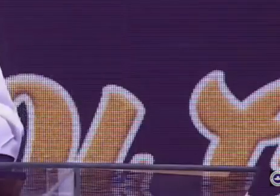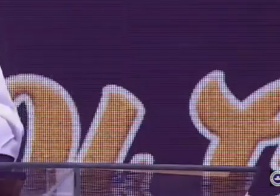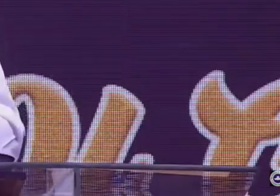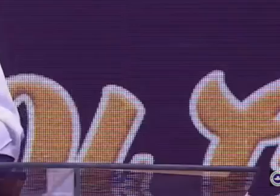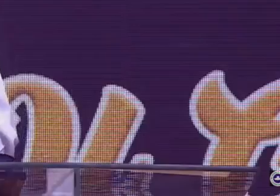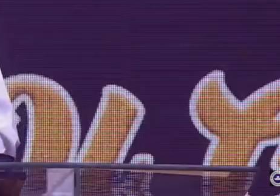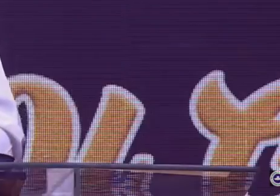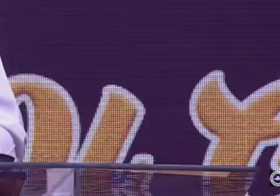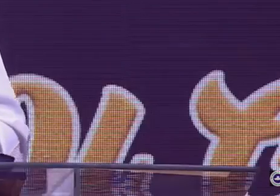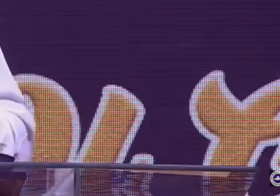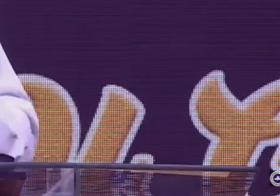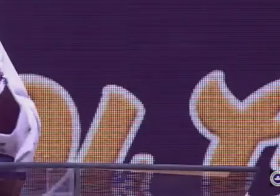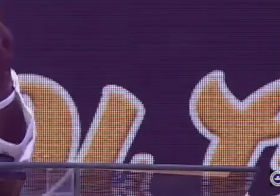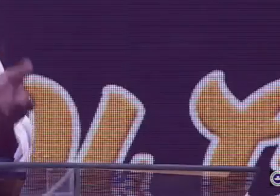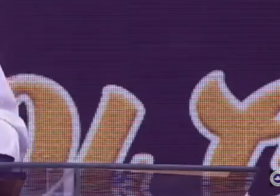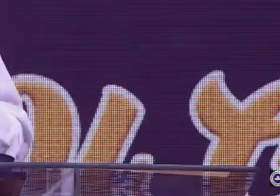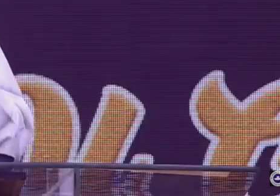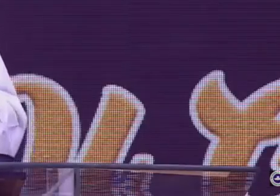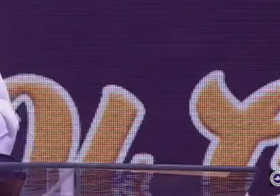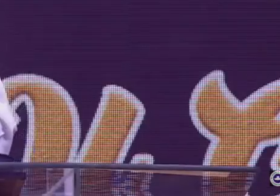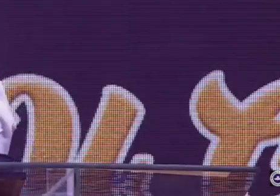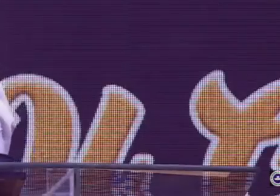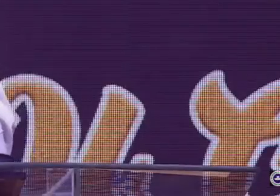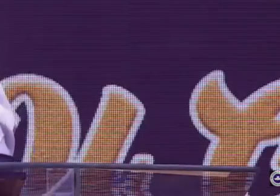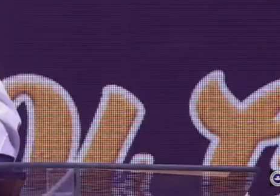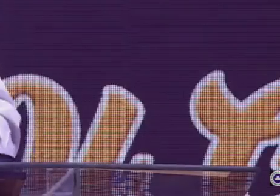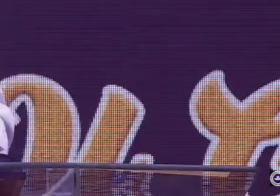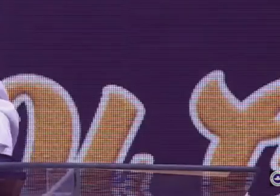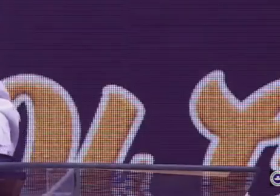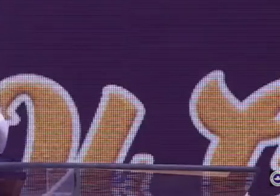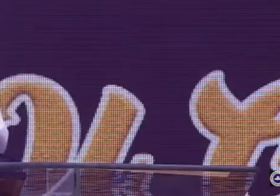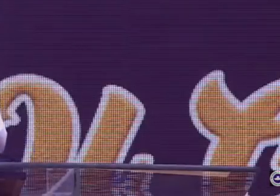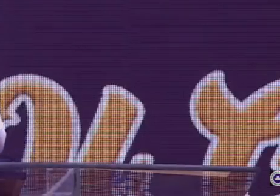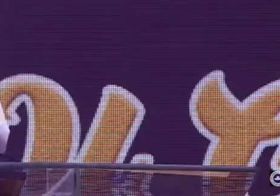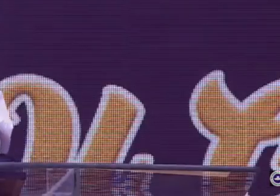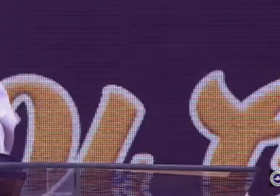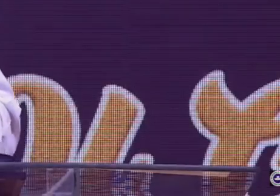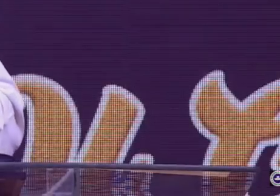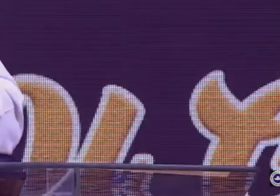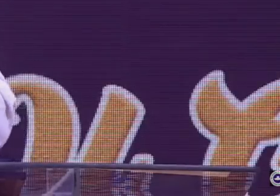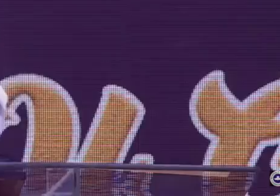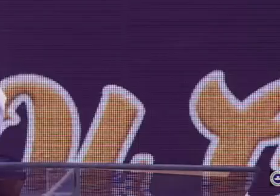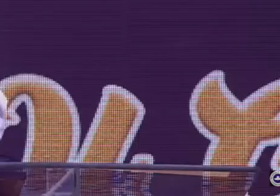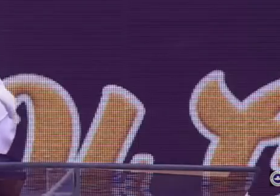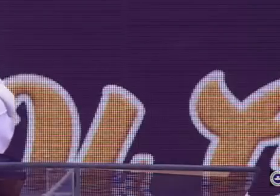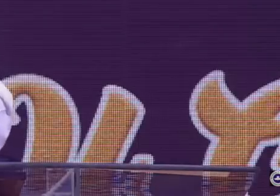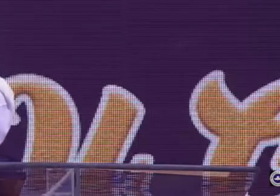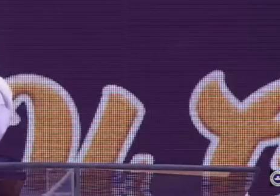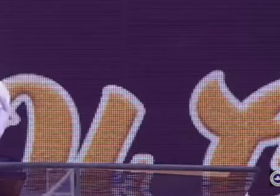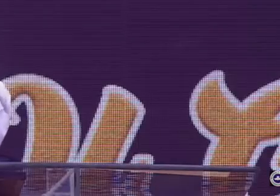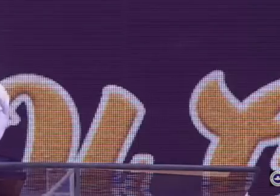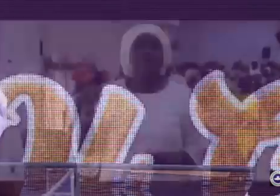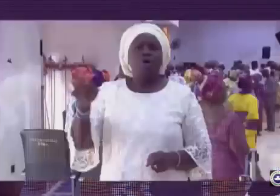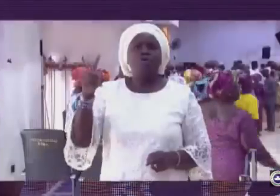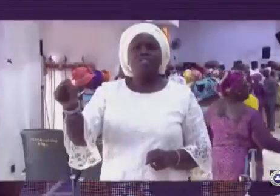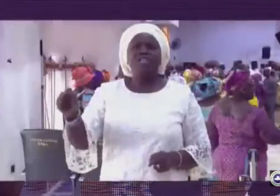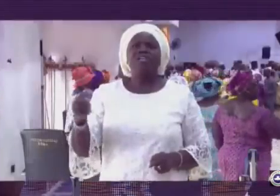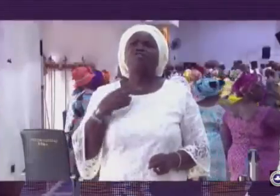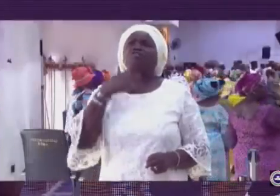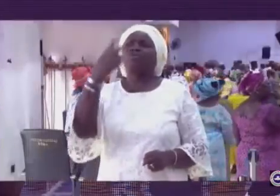box. And the doctor said that the only way to save her life is to cut off the voice